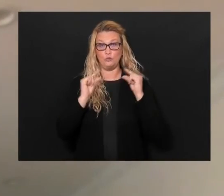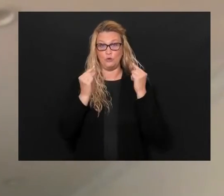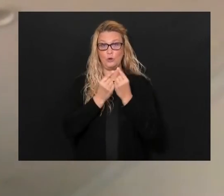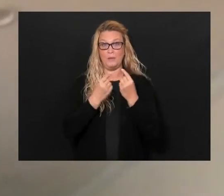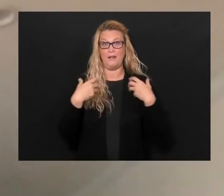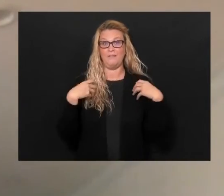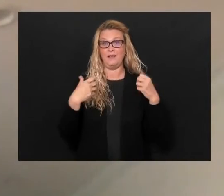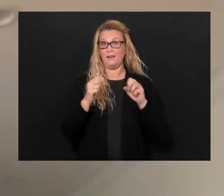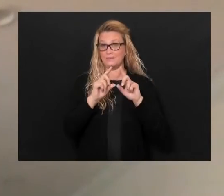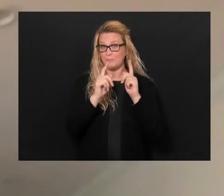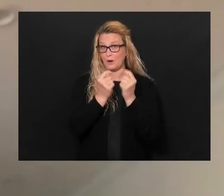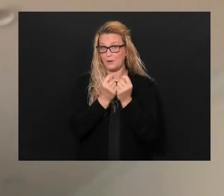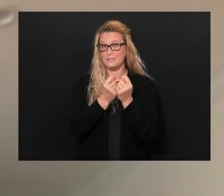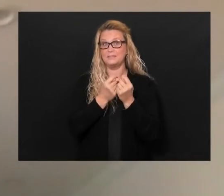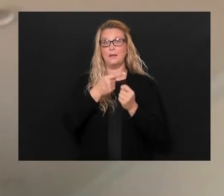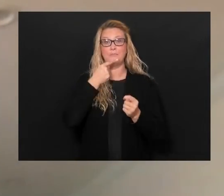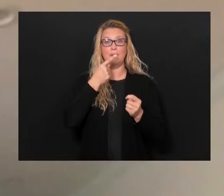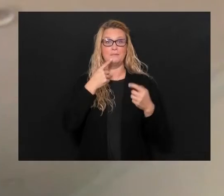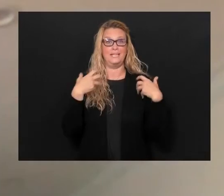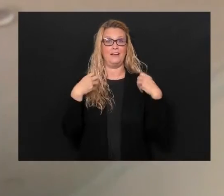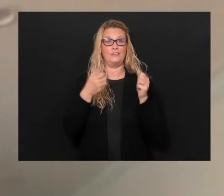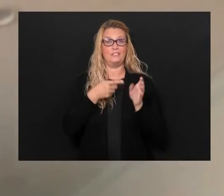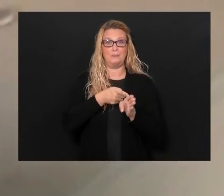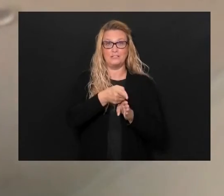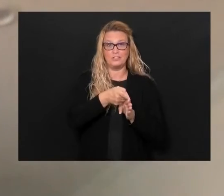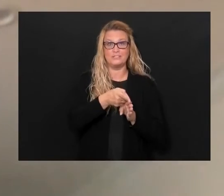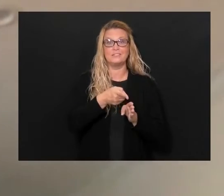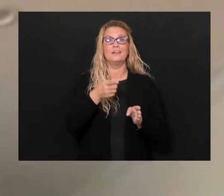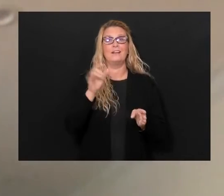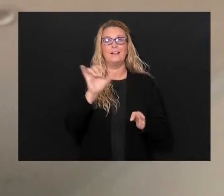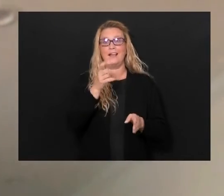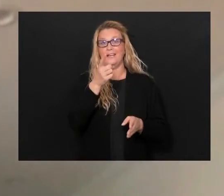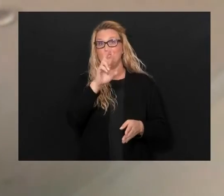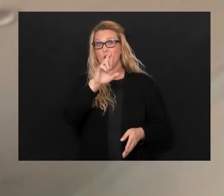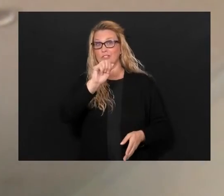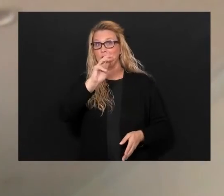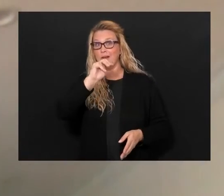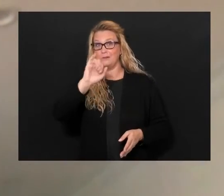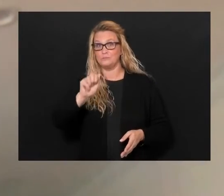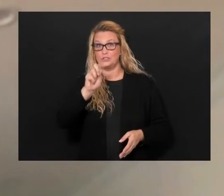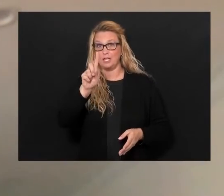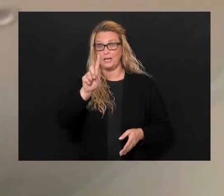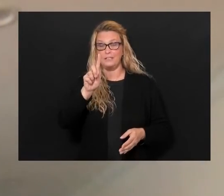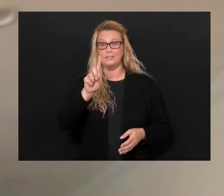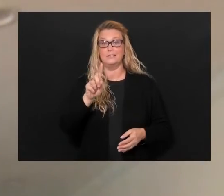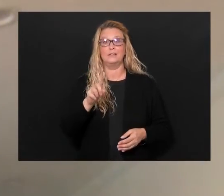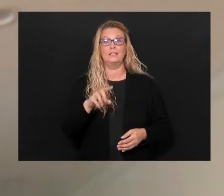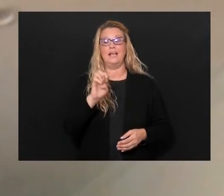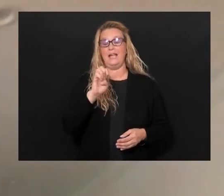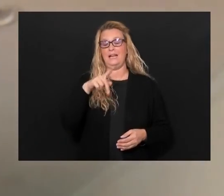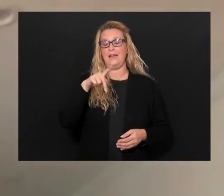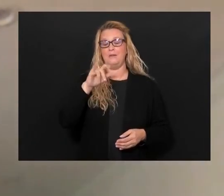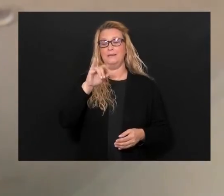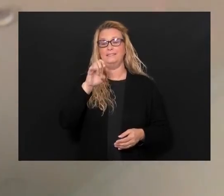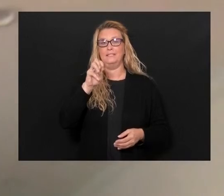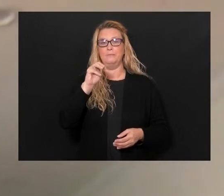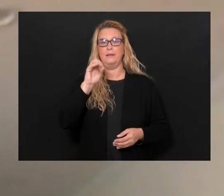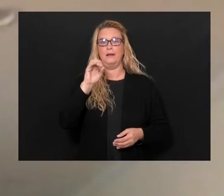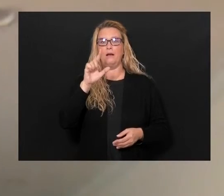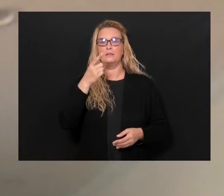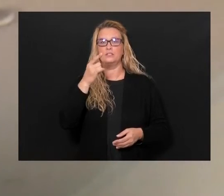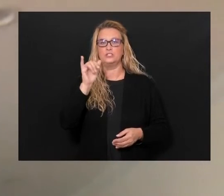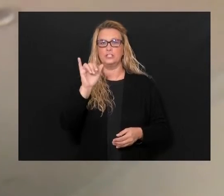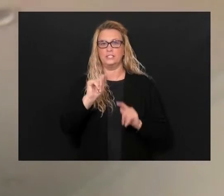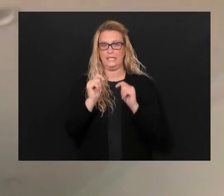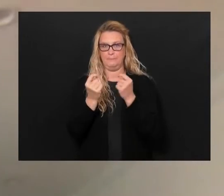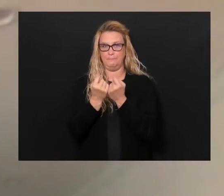departments and public health specialists like Dr. Amjad and our epidemiology team that researches